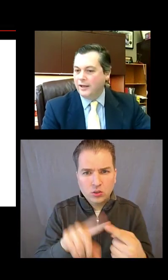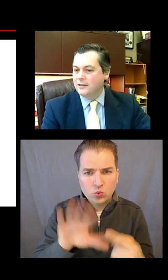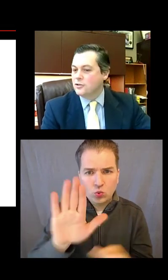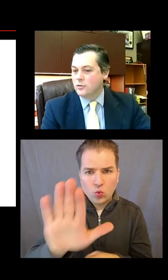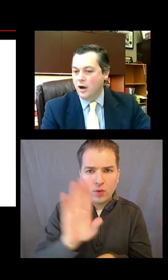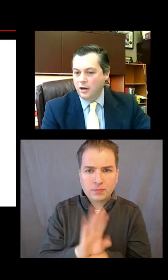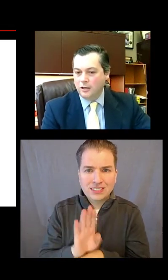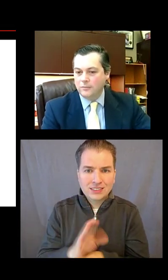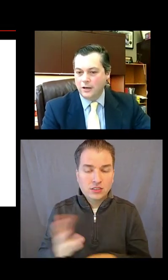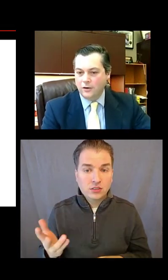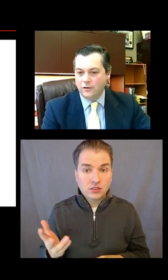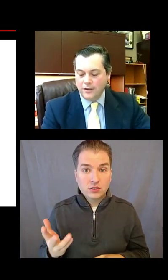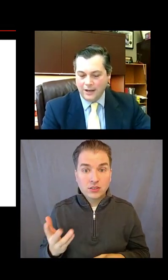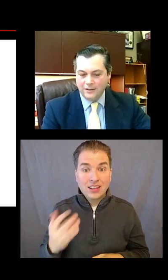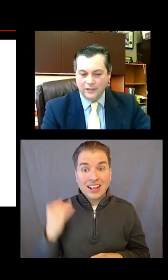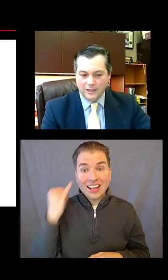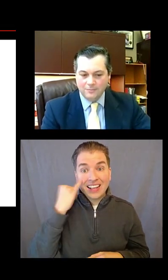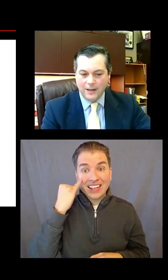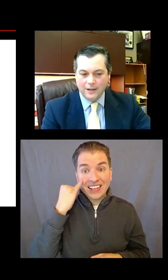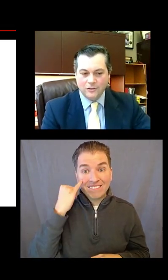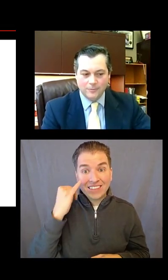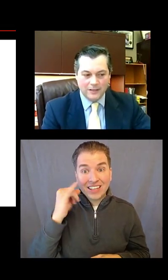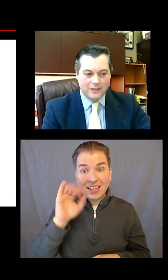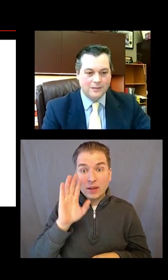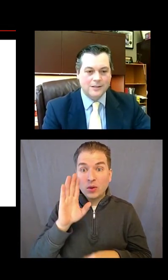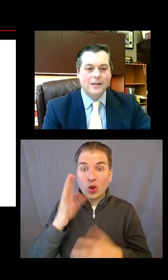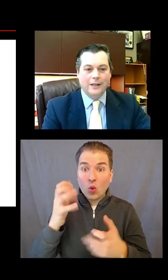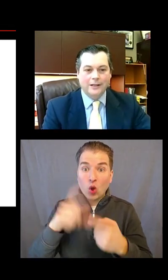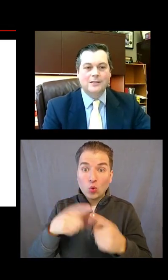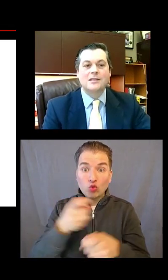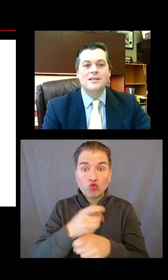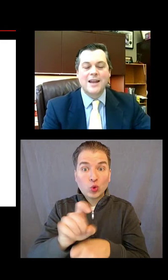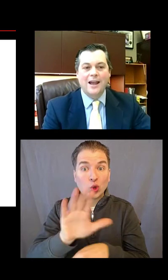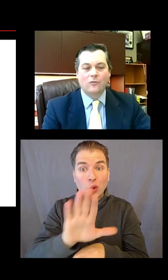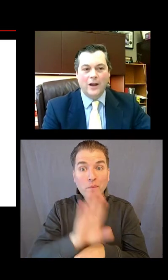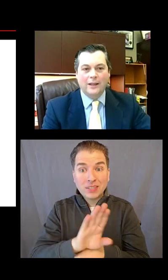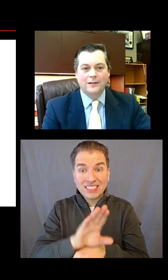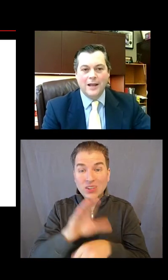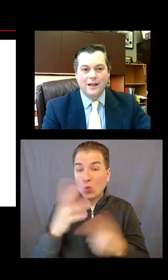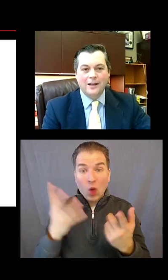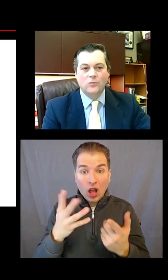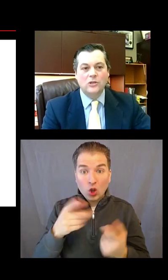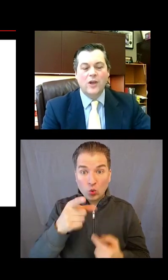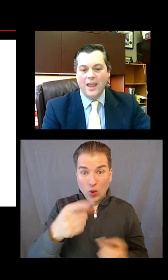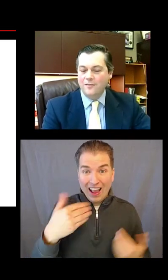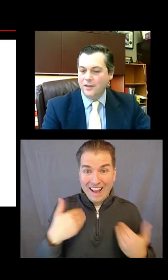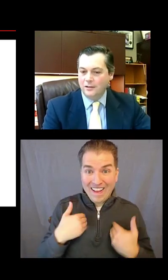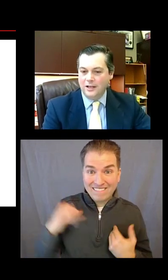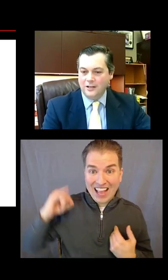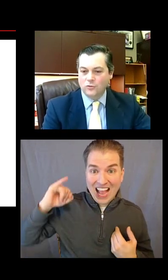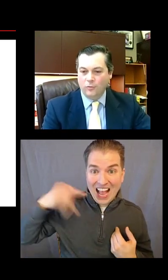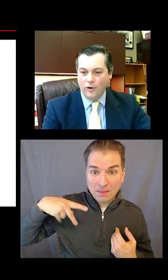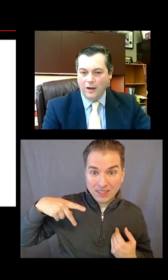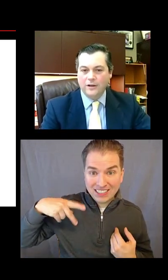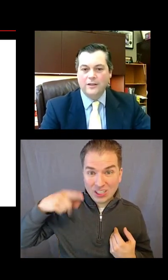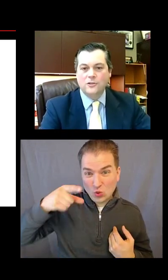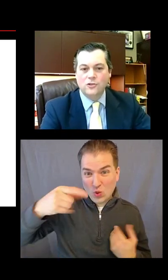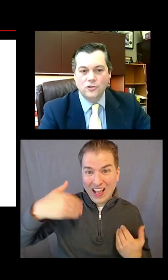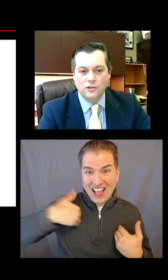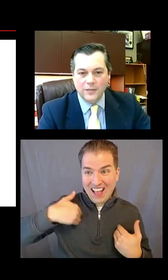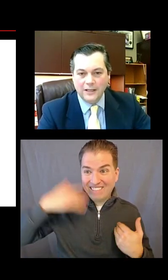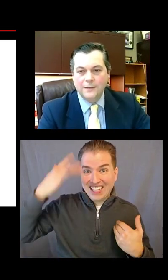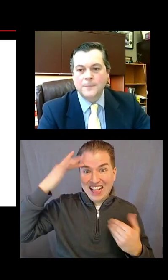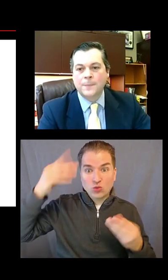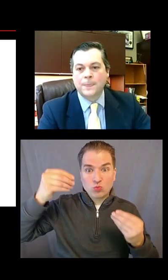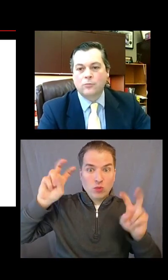one way to harm or negatively impact your business? It's to not recognize when you have intellectual property that